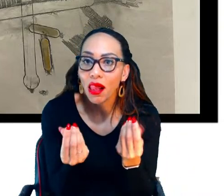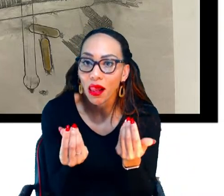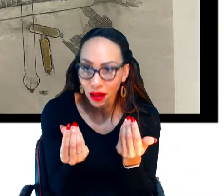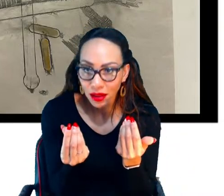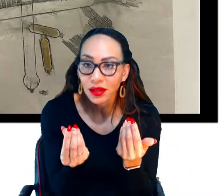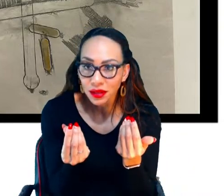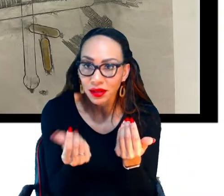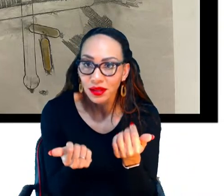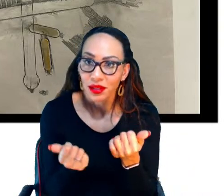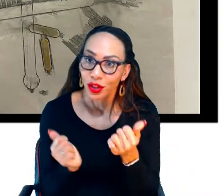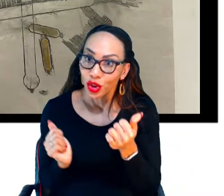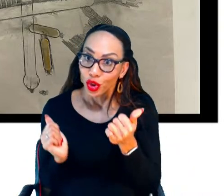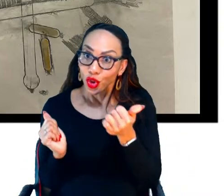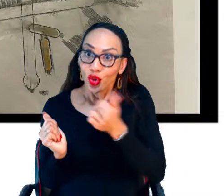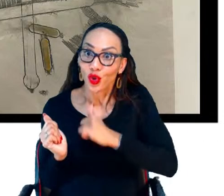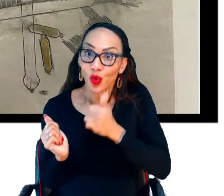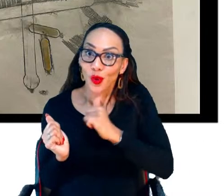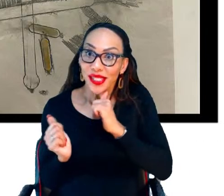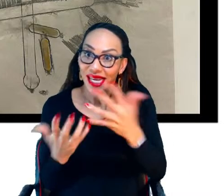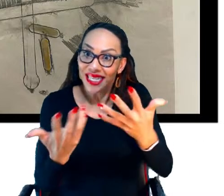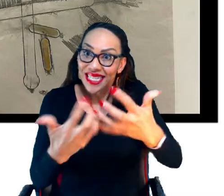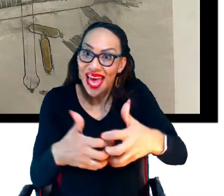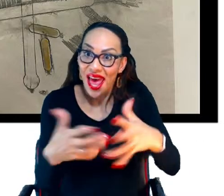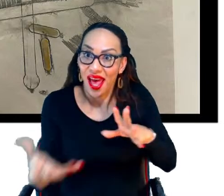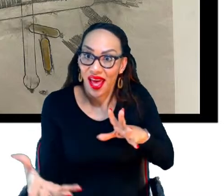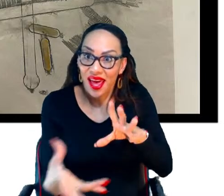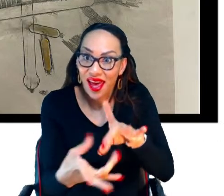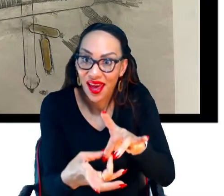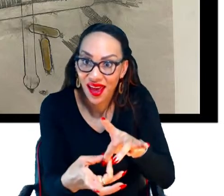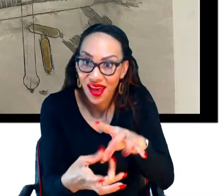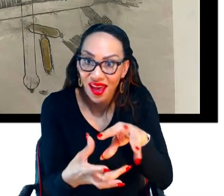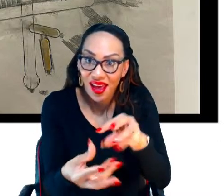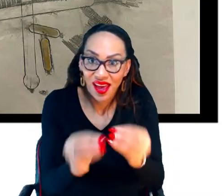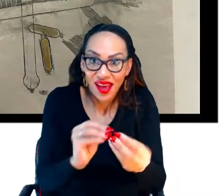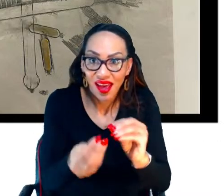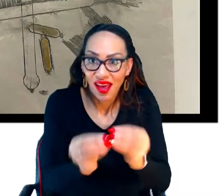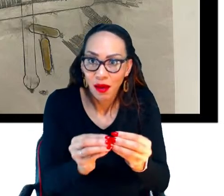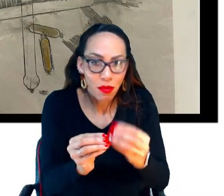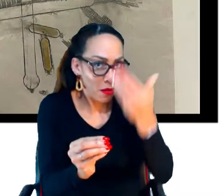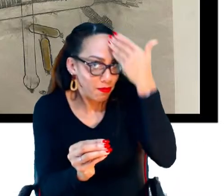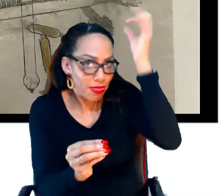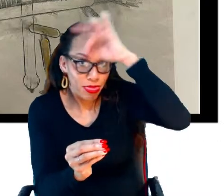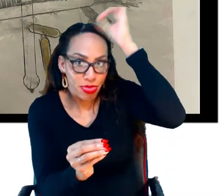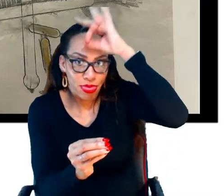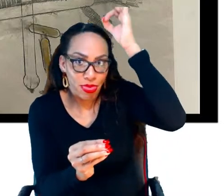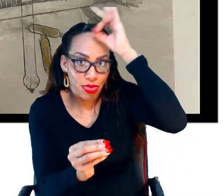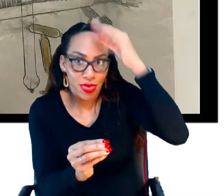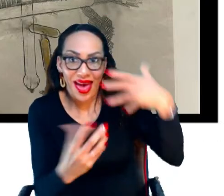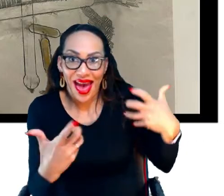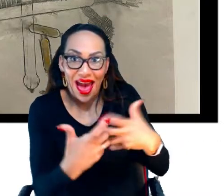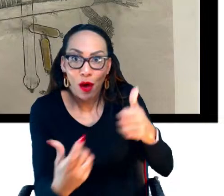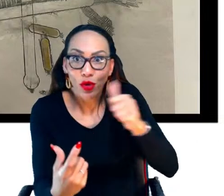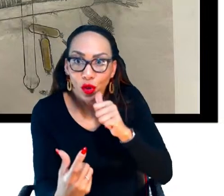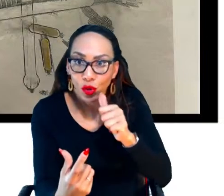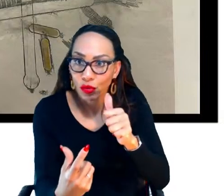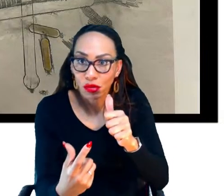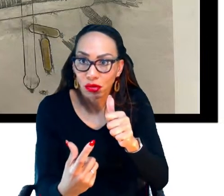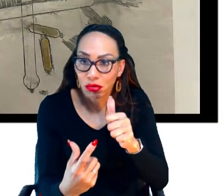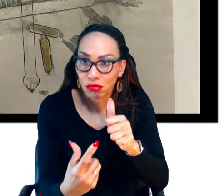to know how to use technology. And it's, you know, nothing breaks